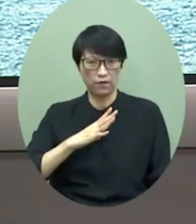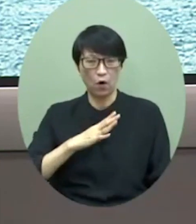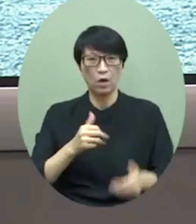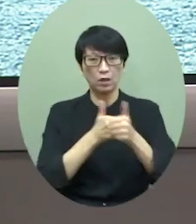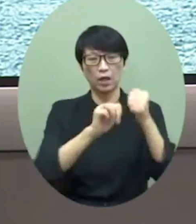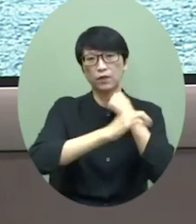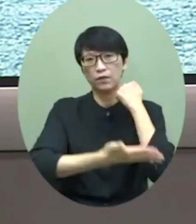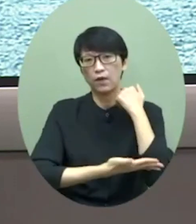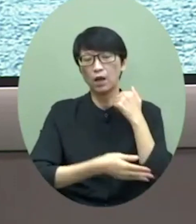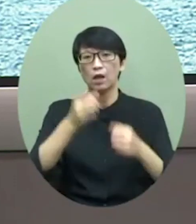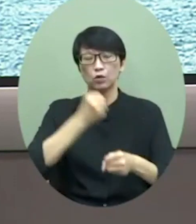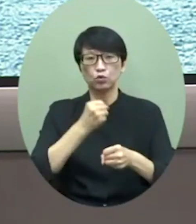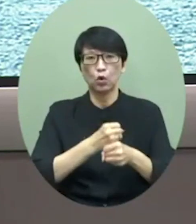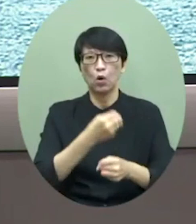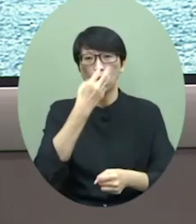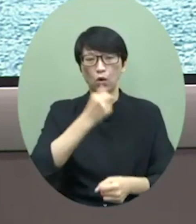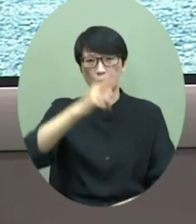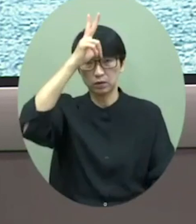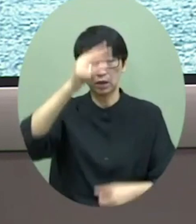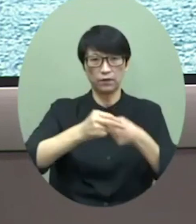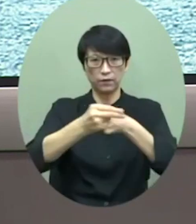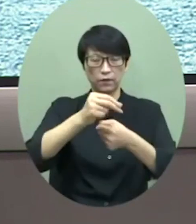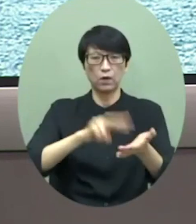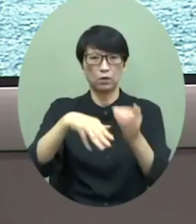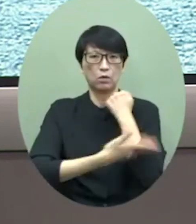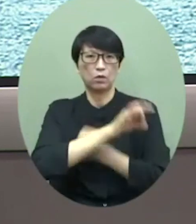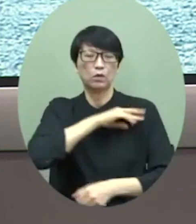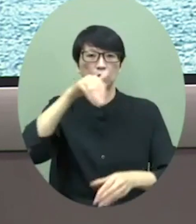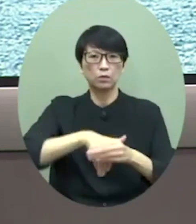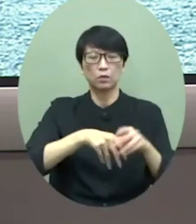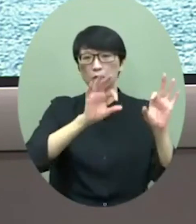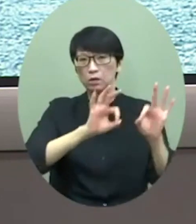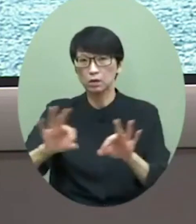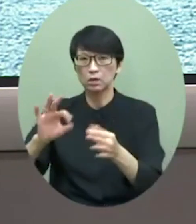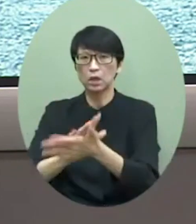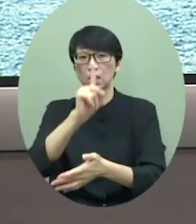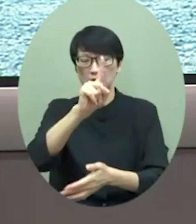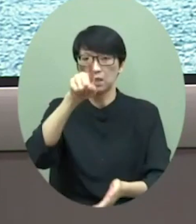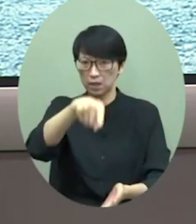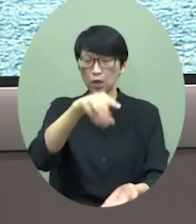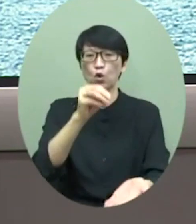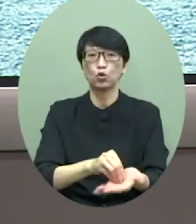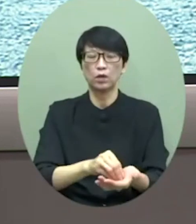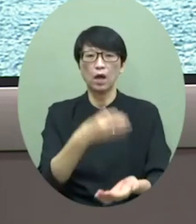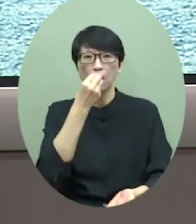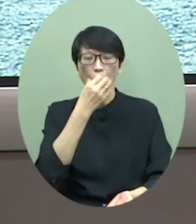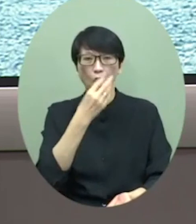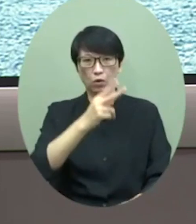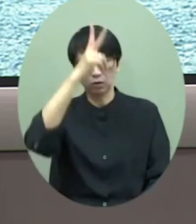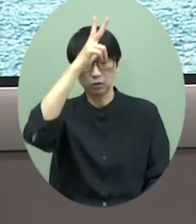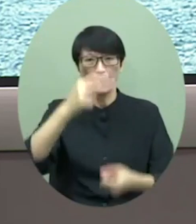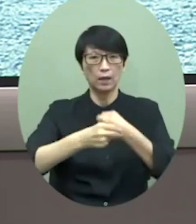in Council in accordance with the law to postpone the election of the Legislative Council by 1 year on the grounds of public